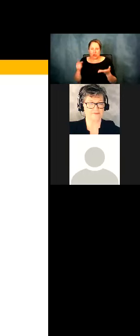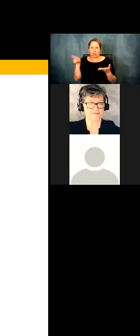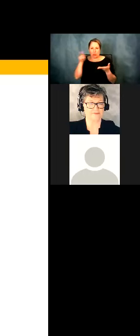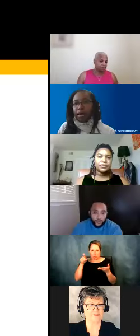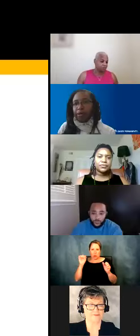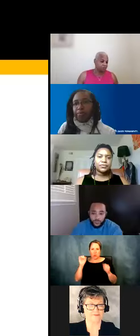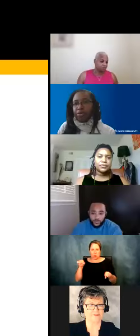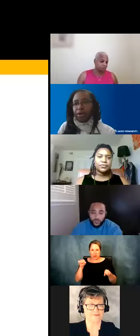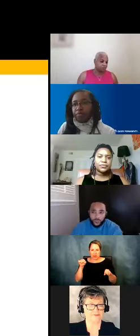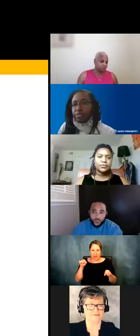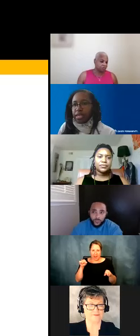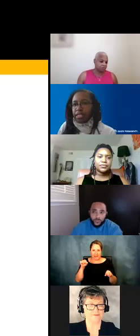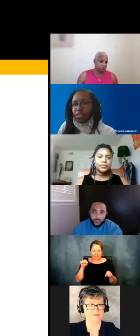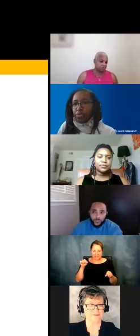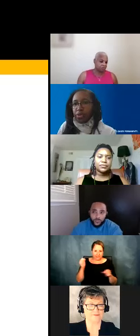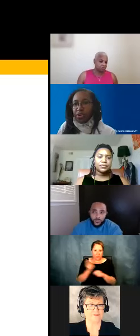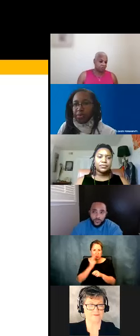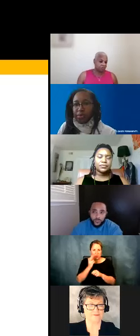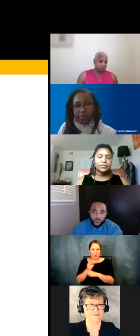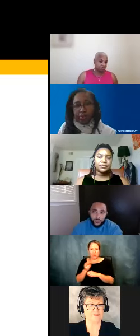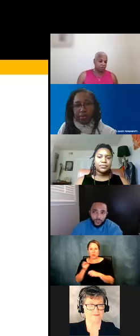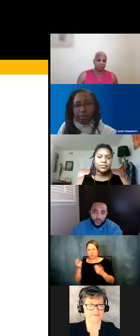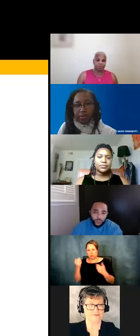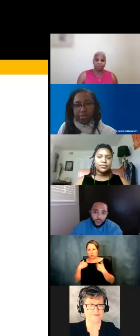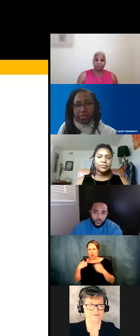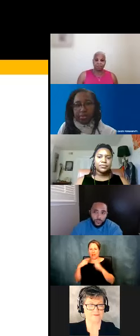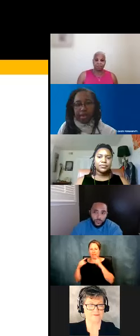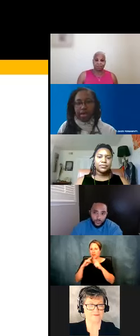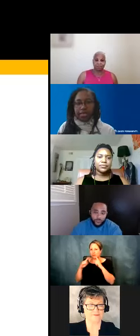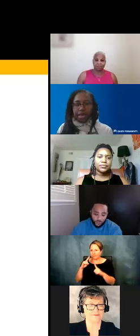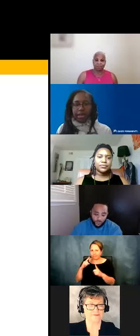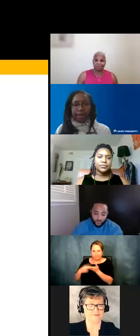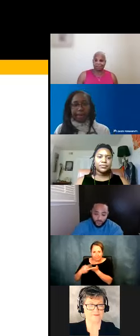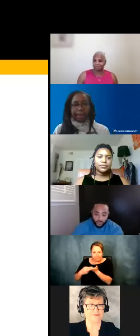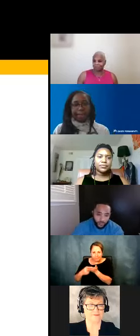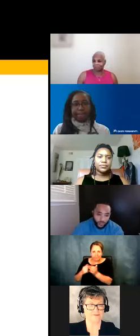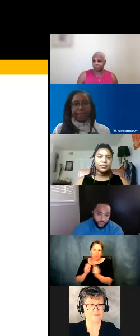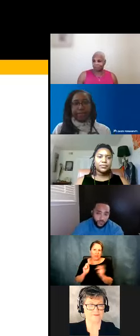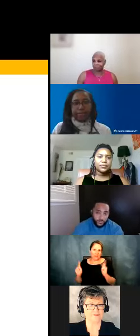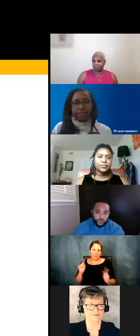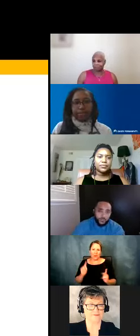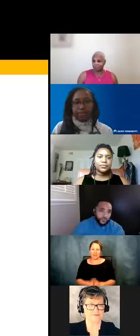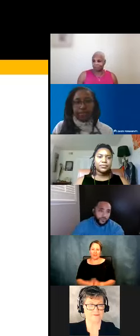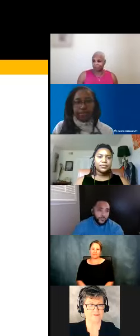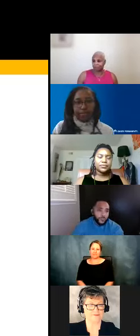equip your conversations with your community members. Next slide.